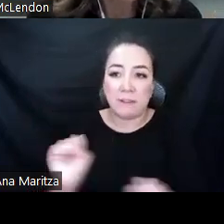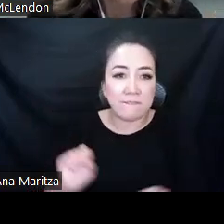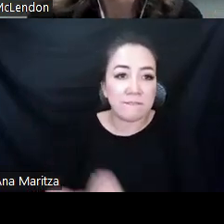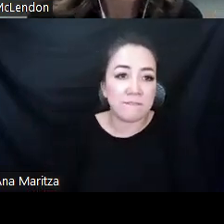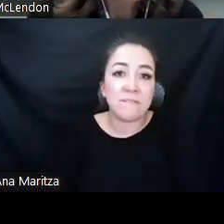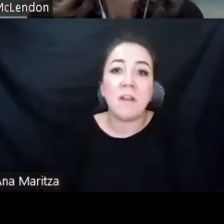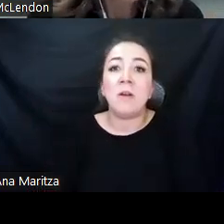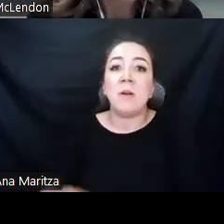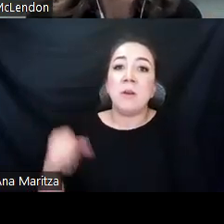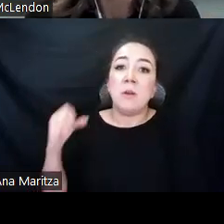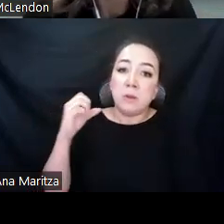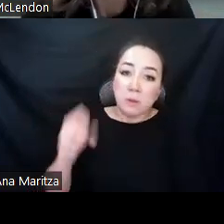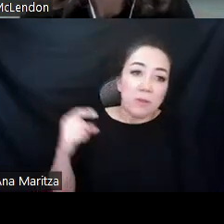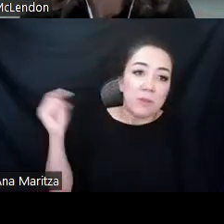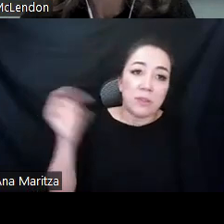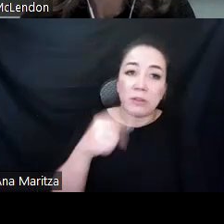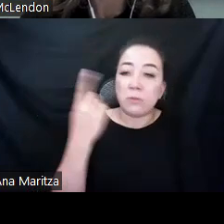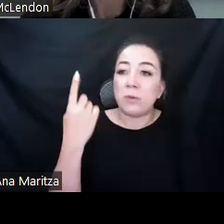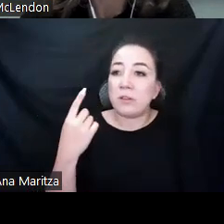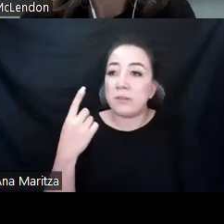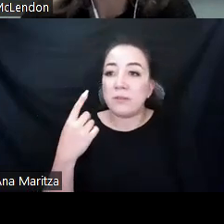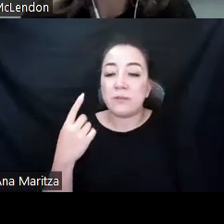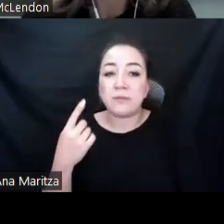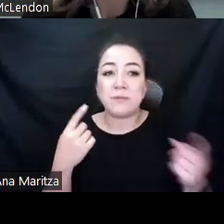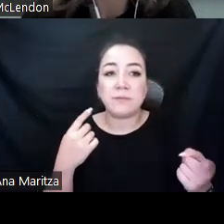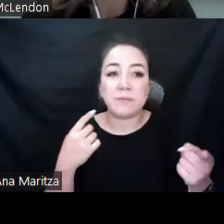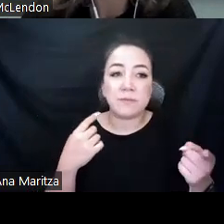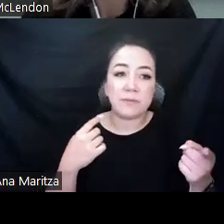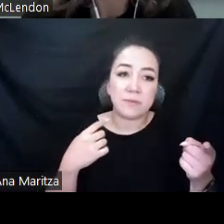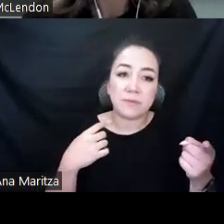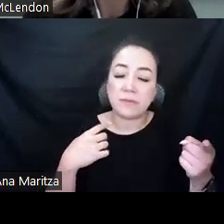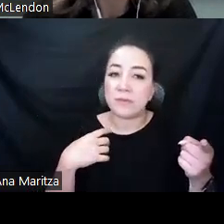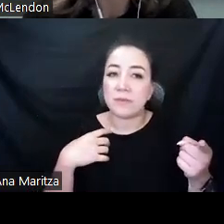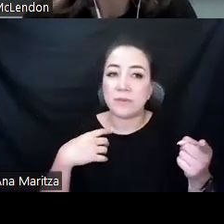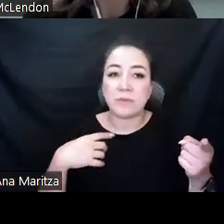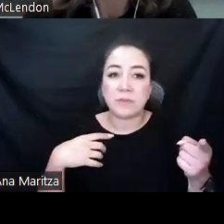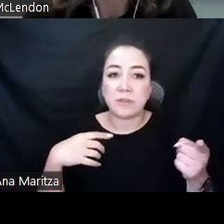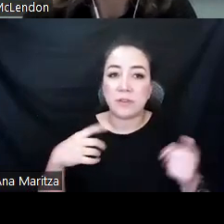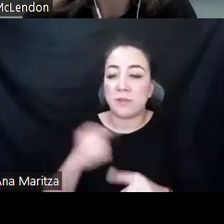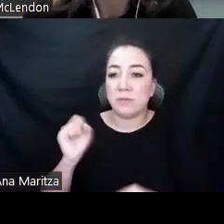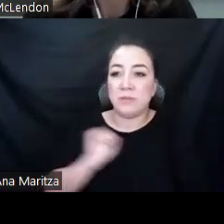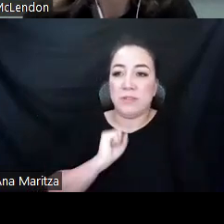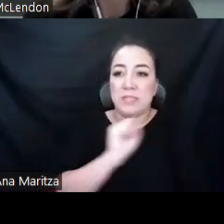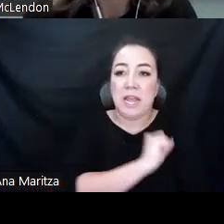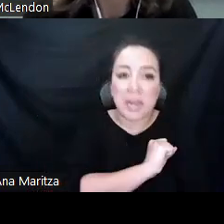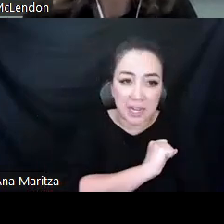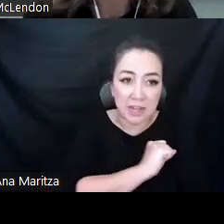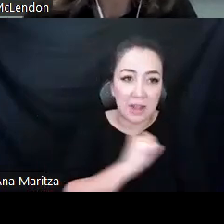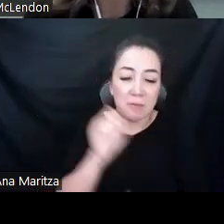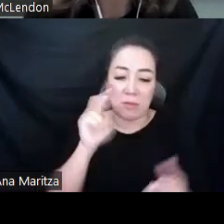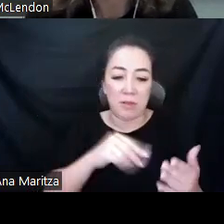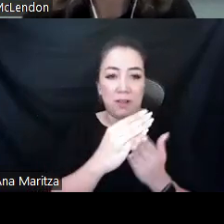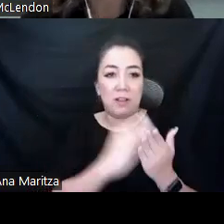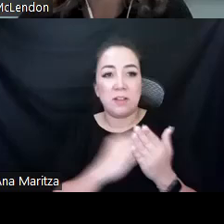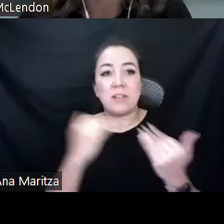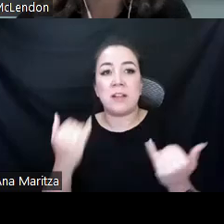So this one is out of the Senate. I'm looking on my list now, and